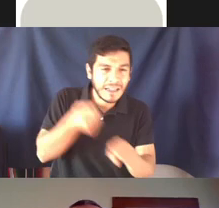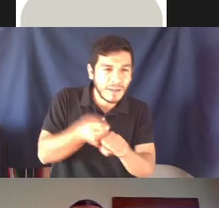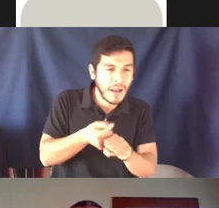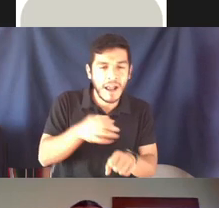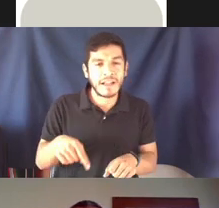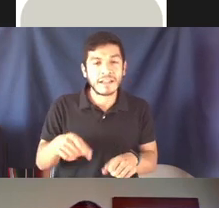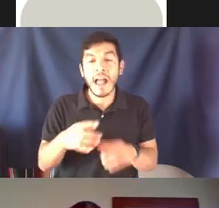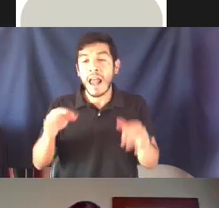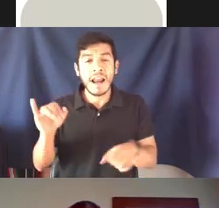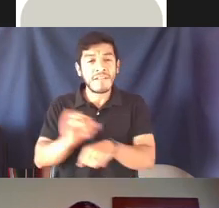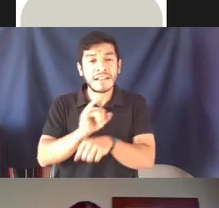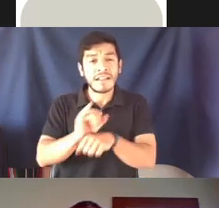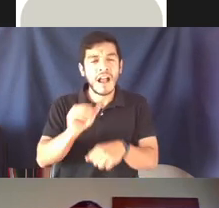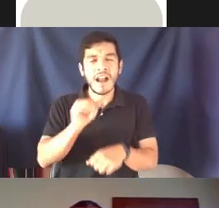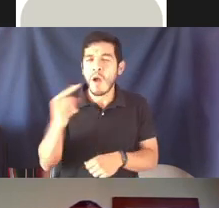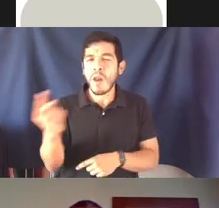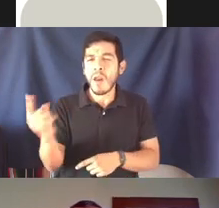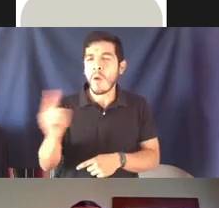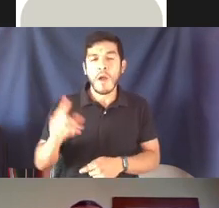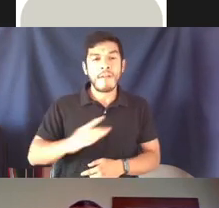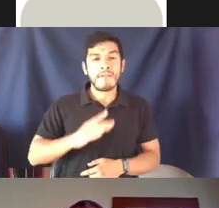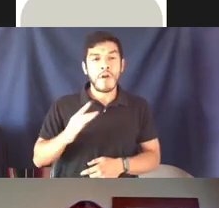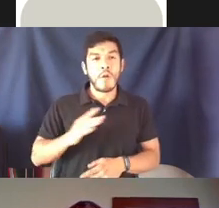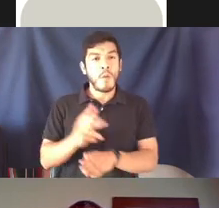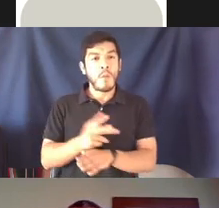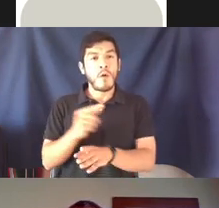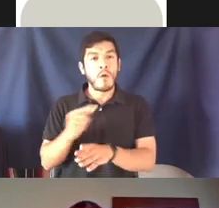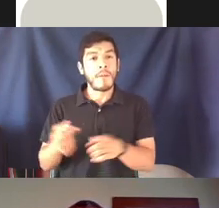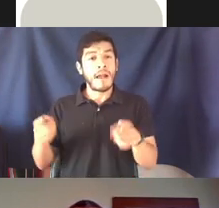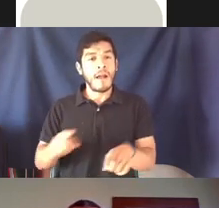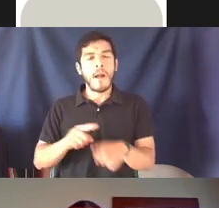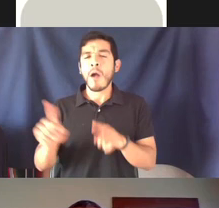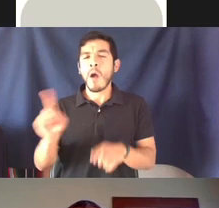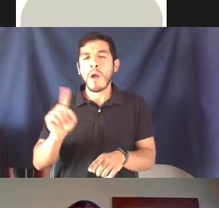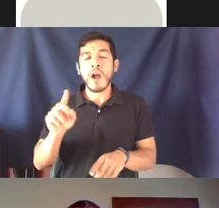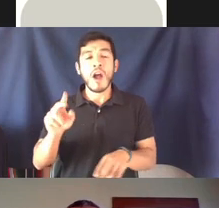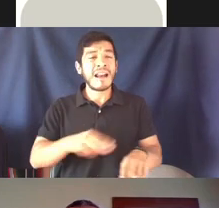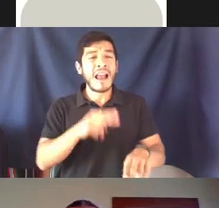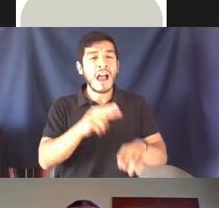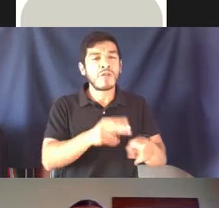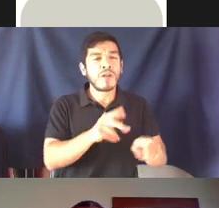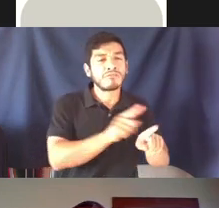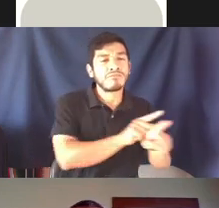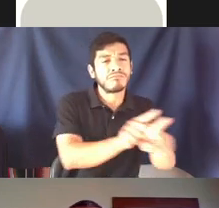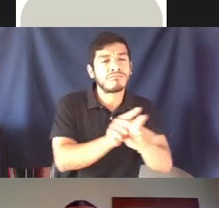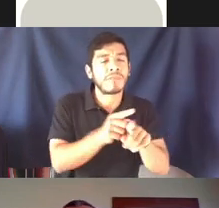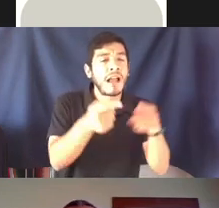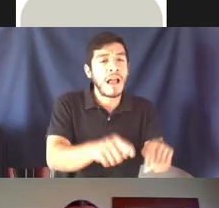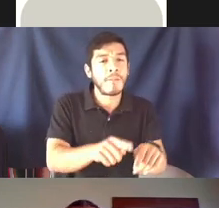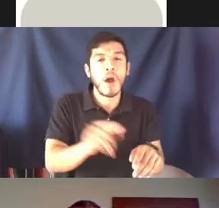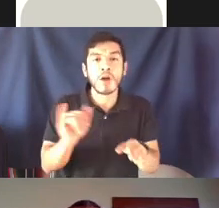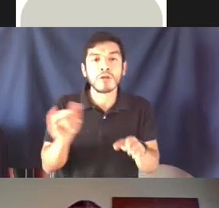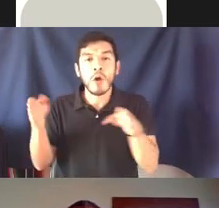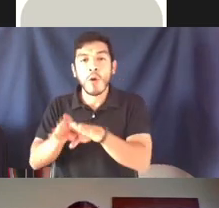but where natural mentoring relationships are happening, are also closed down. Schools, after school programs, hobby